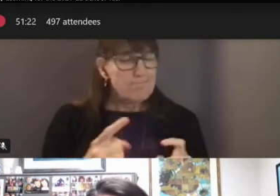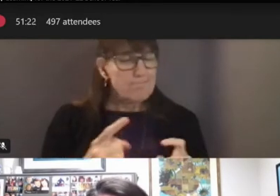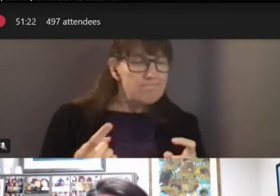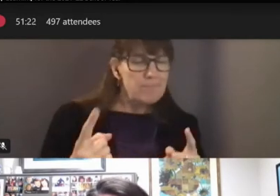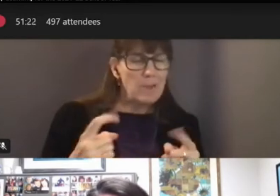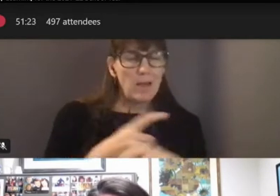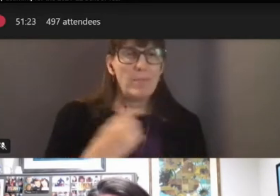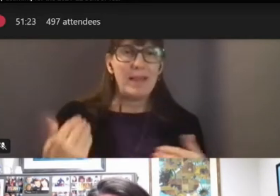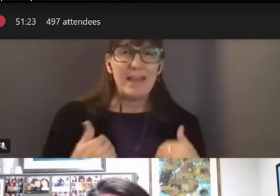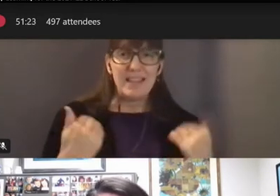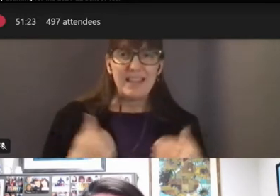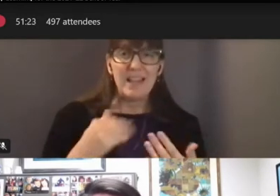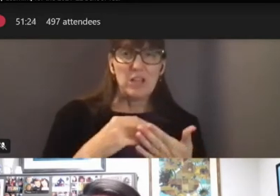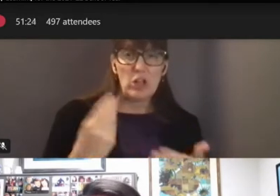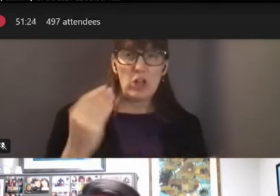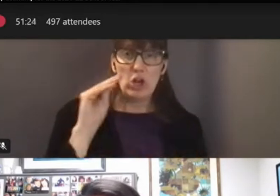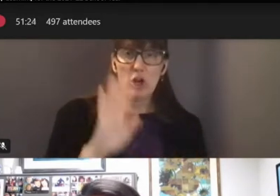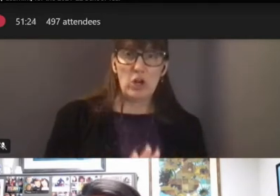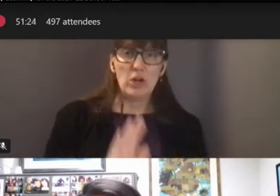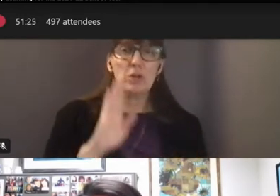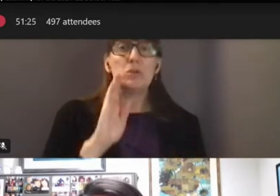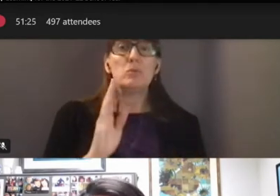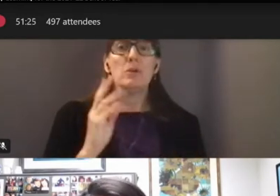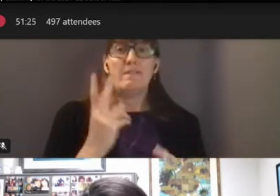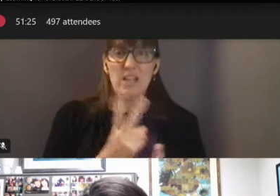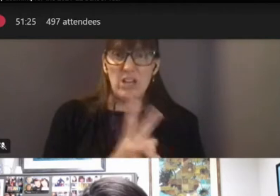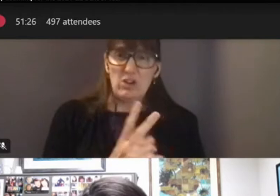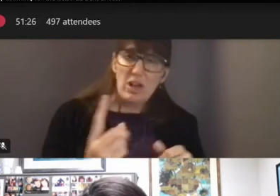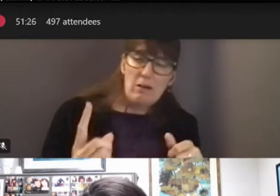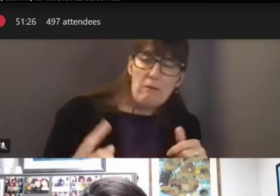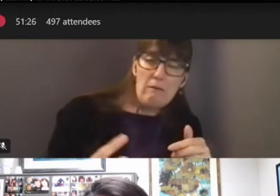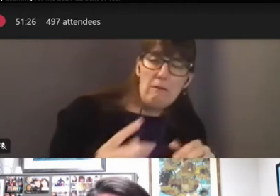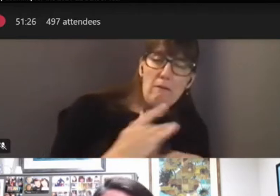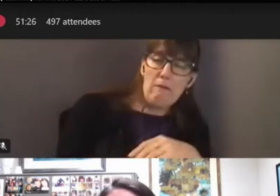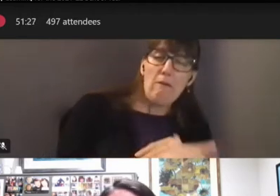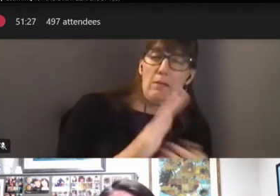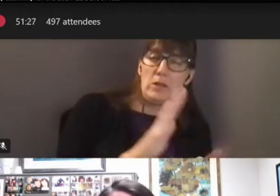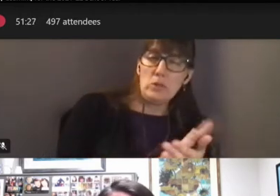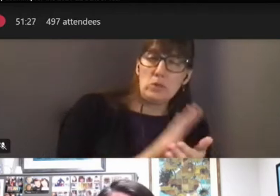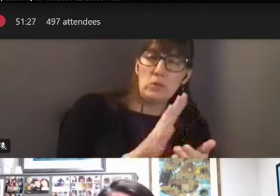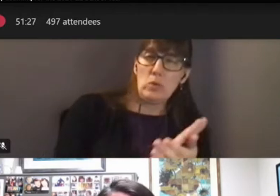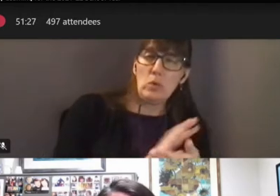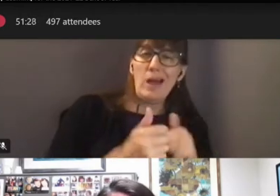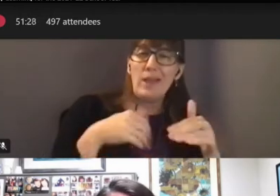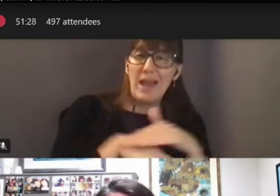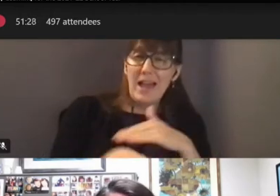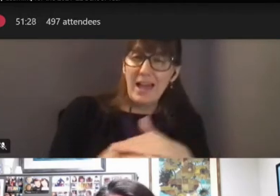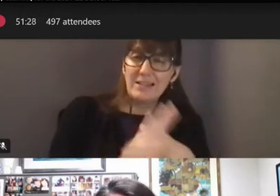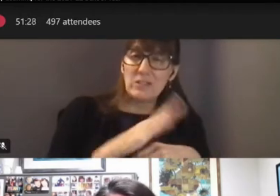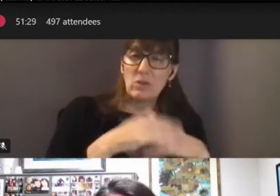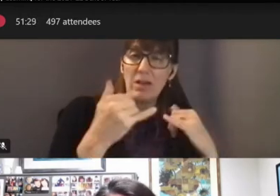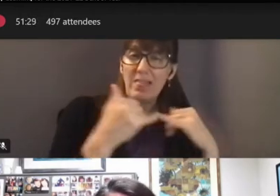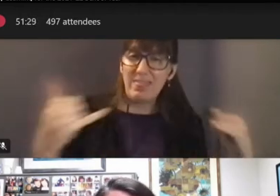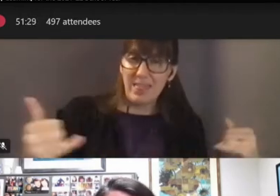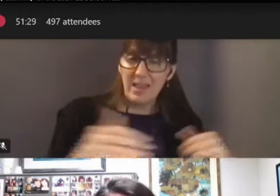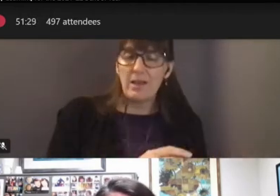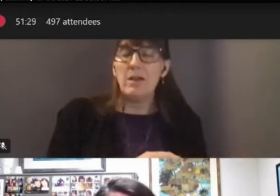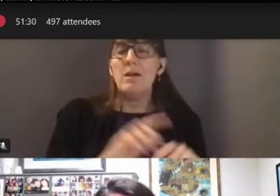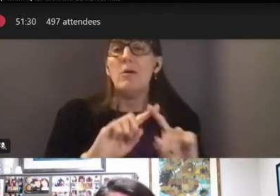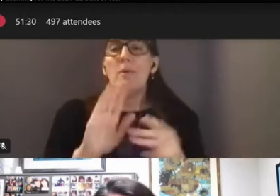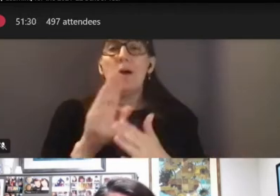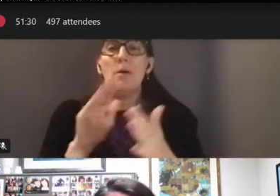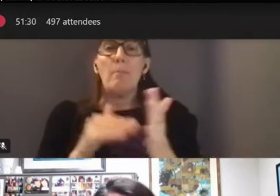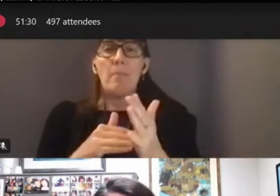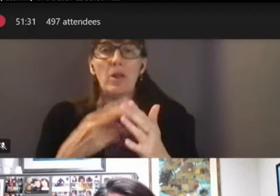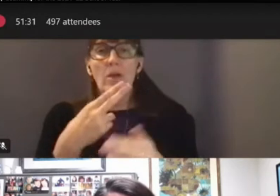the first few weeks of school how to access those digital portals that I was talking with you about, whereas our middle school through high school students will be familiar with